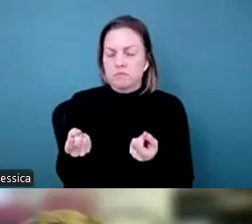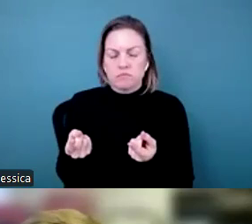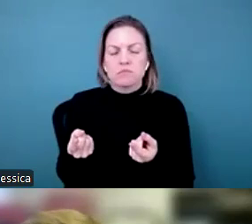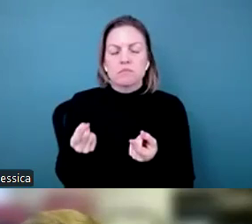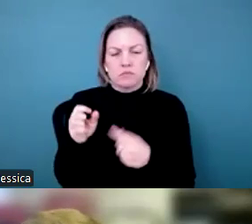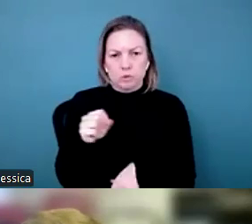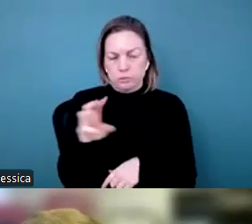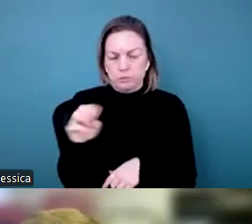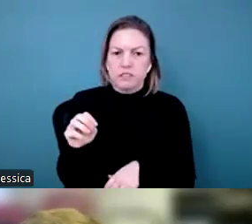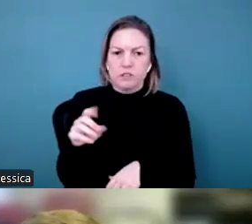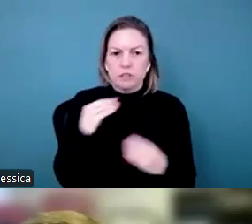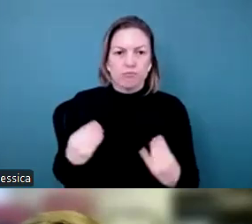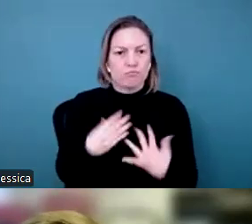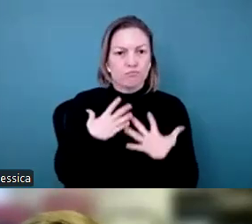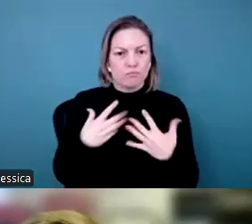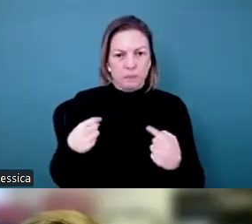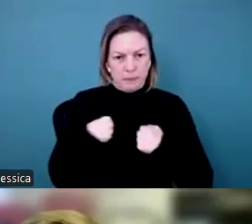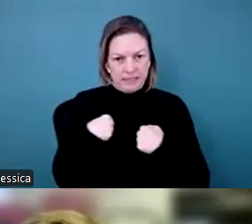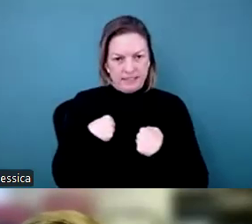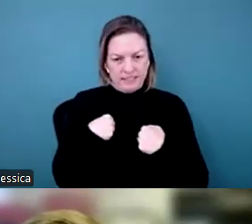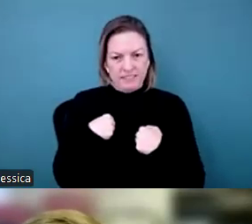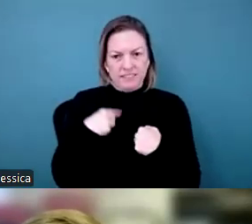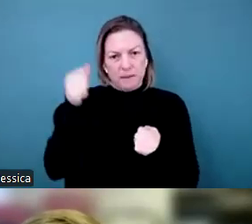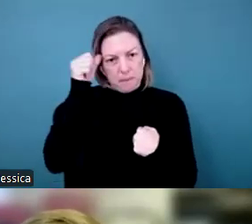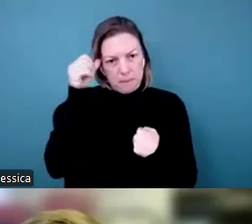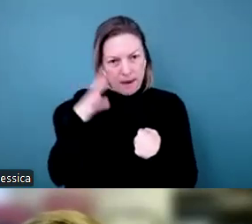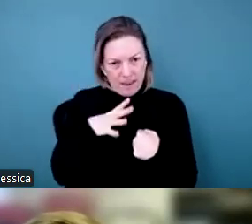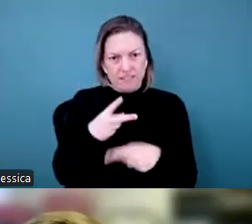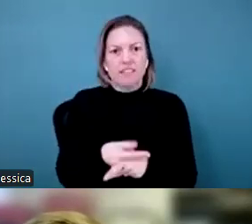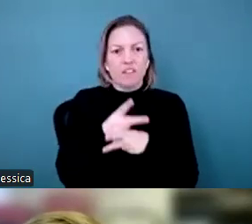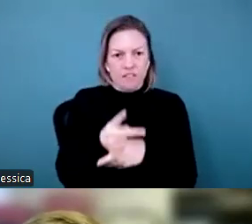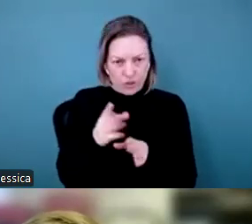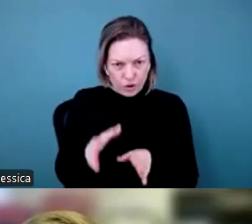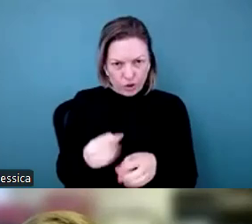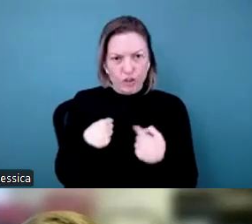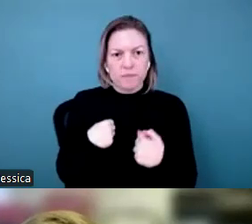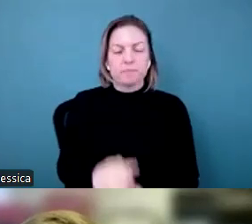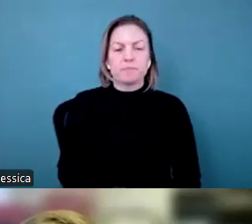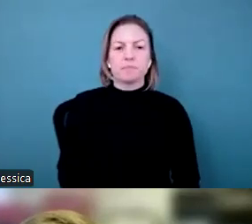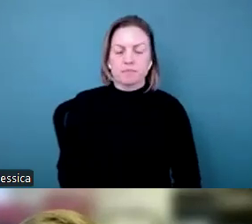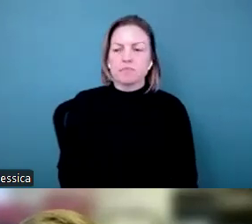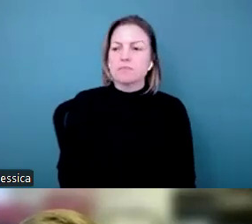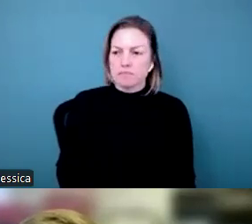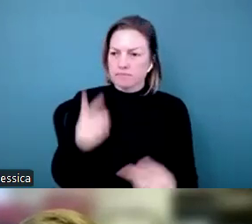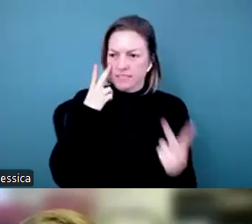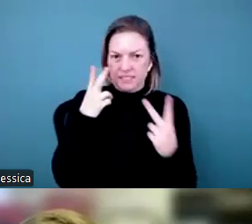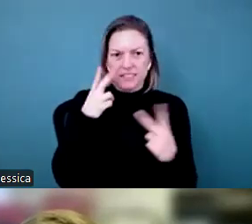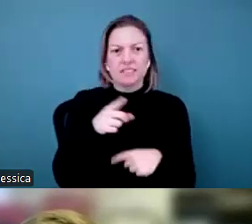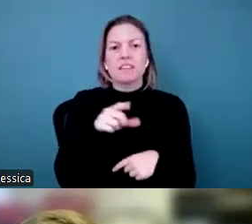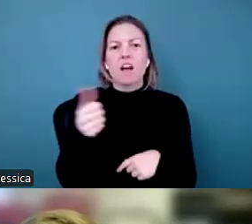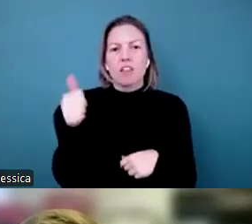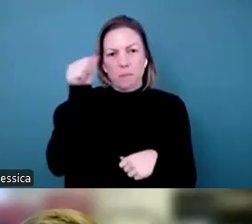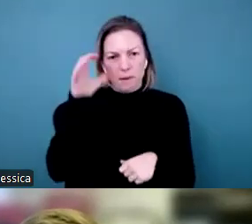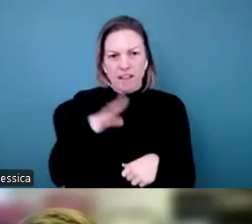You're an inspiration to me as a male caregiver, and seeing all the males in your